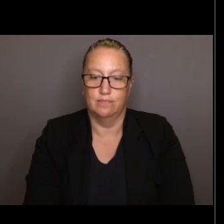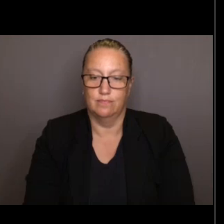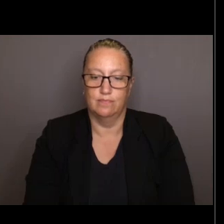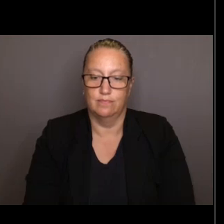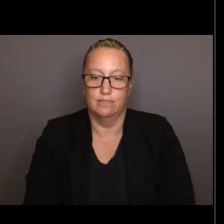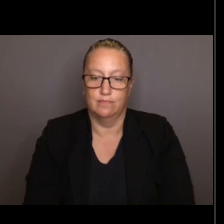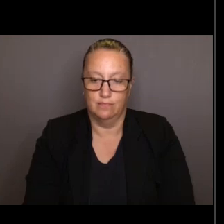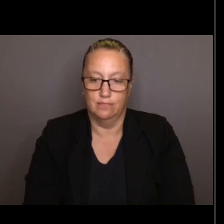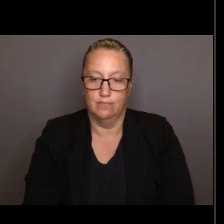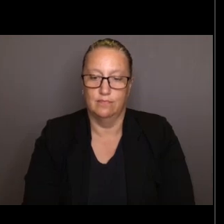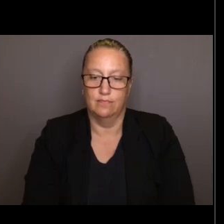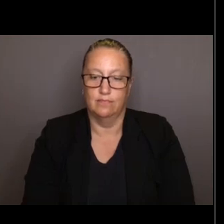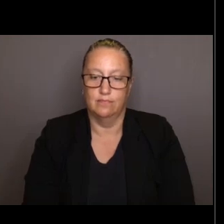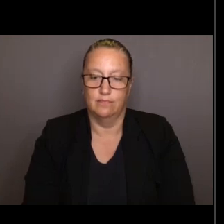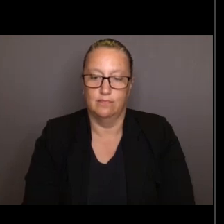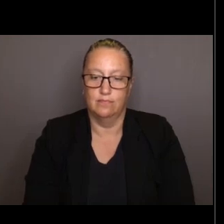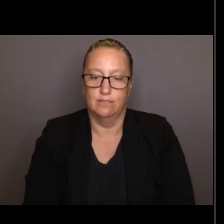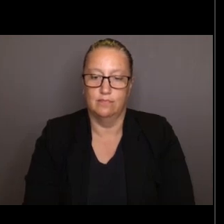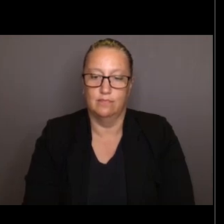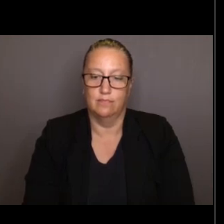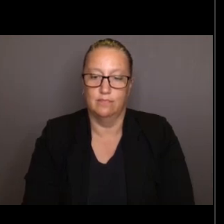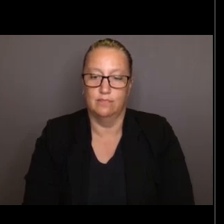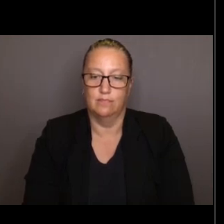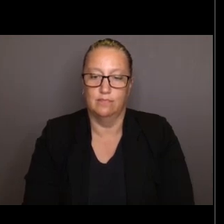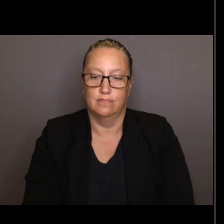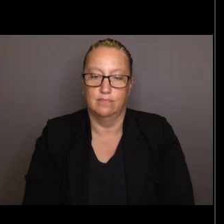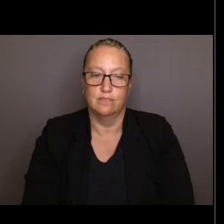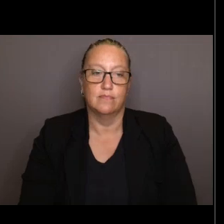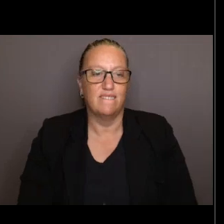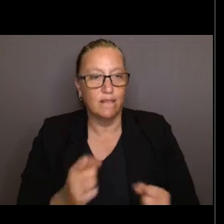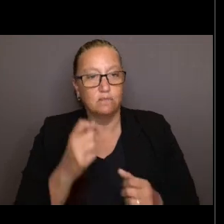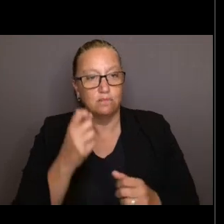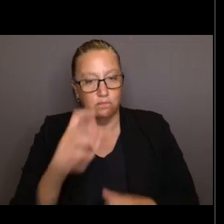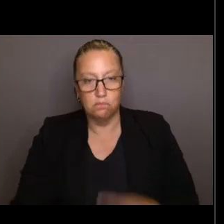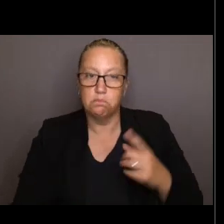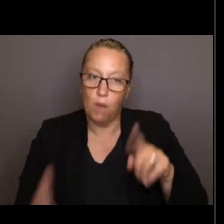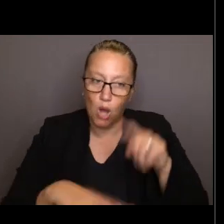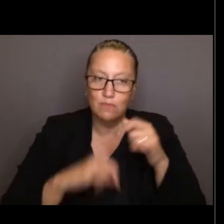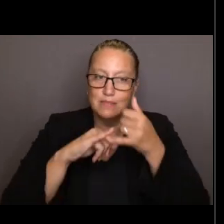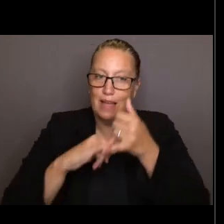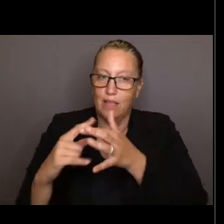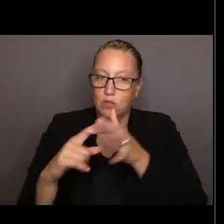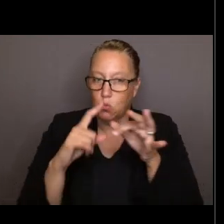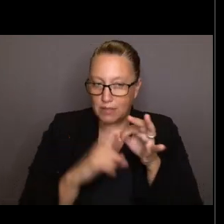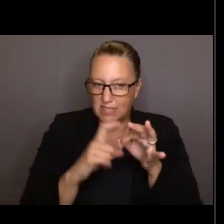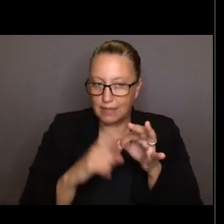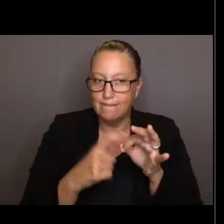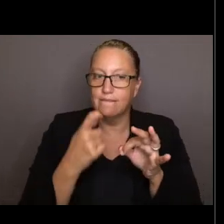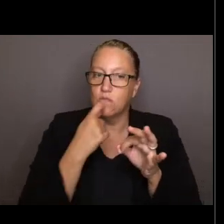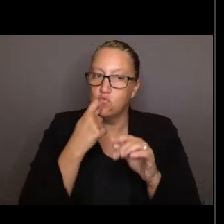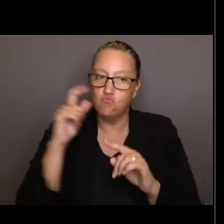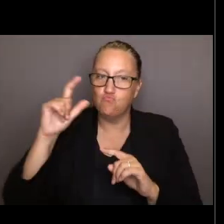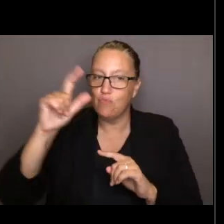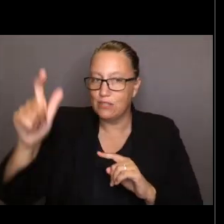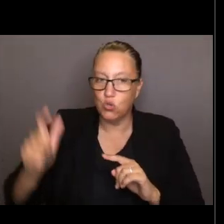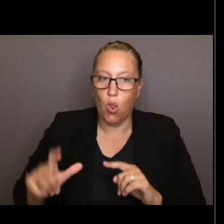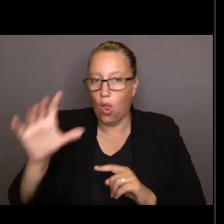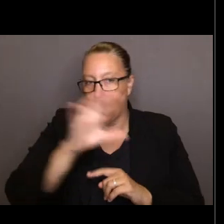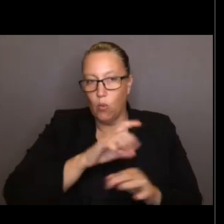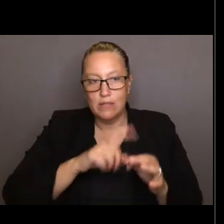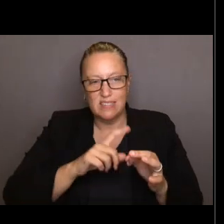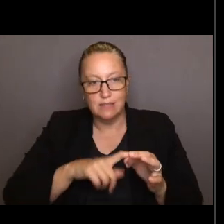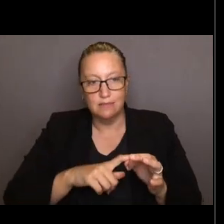Queensland. We've got a few from Far North Queensland, a few from regional and 8% from outside of Queensland. So just, yeah, interesting